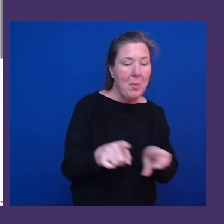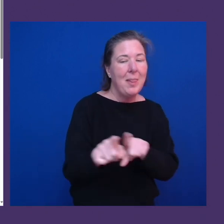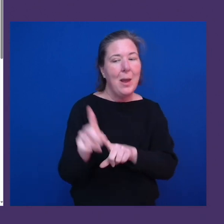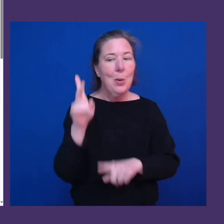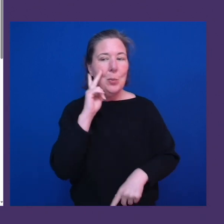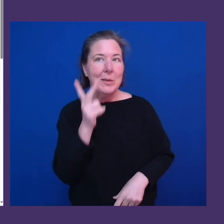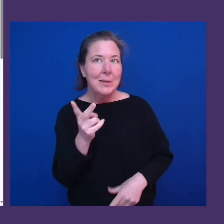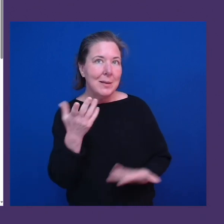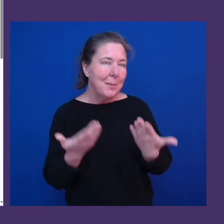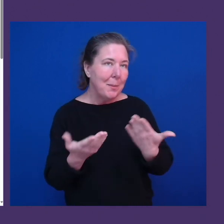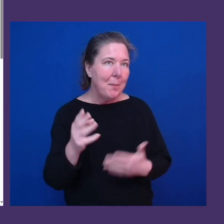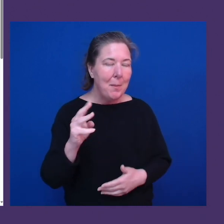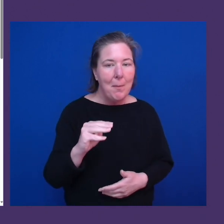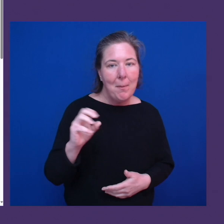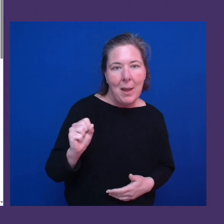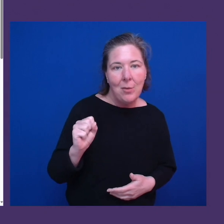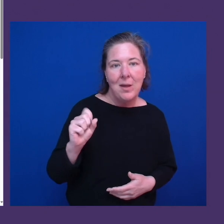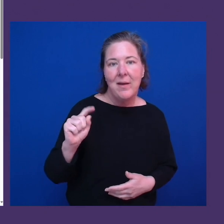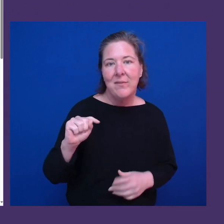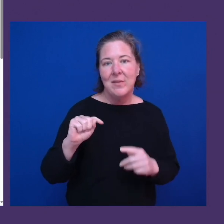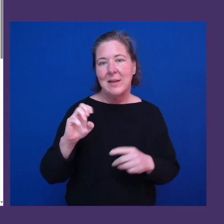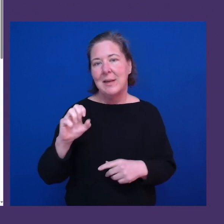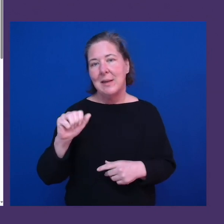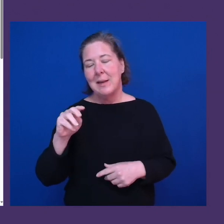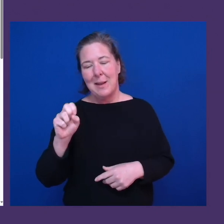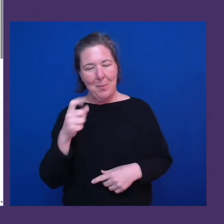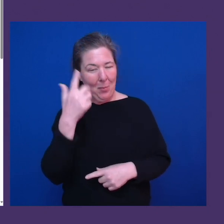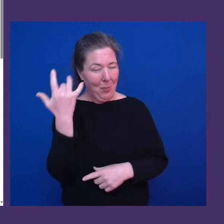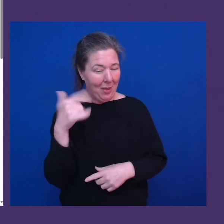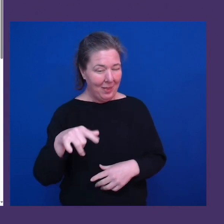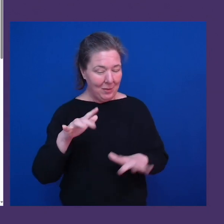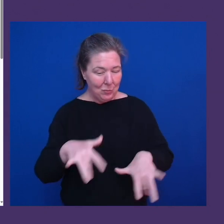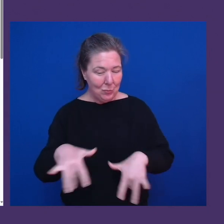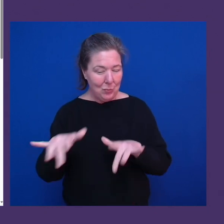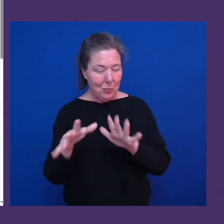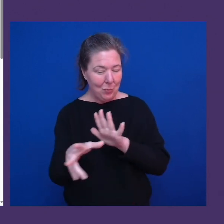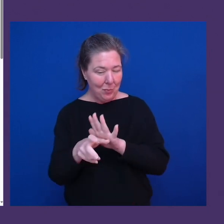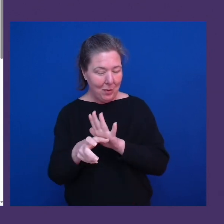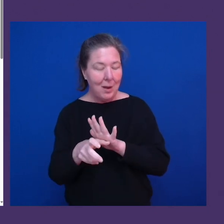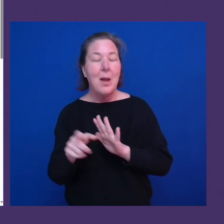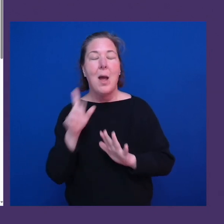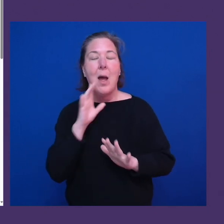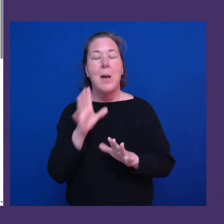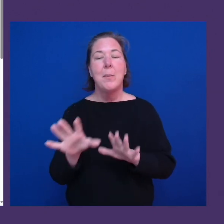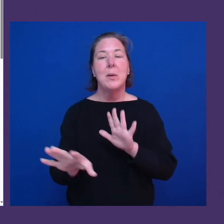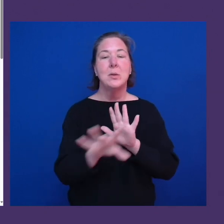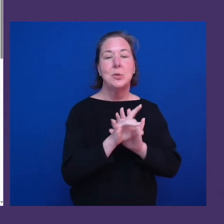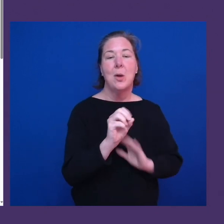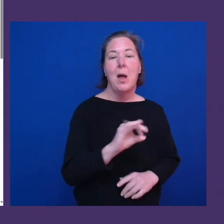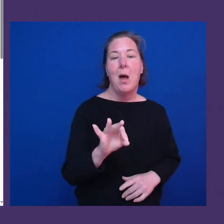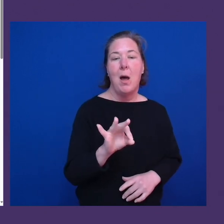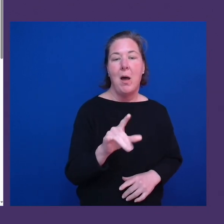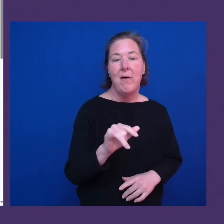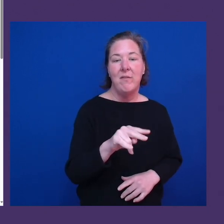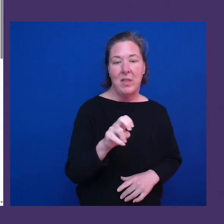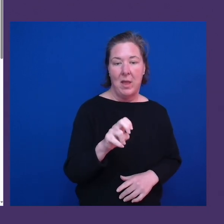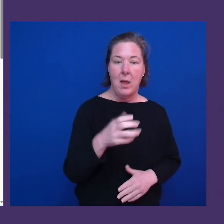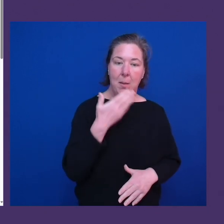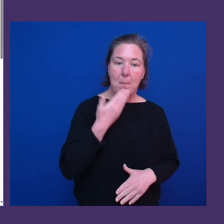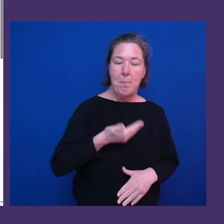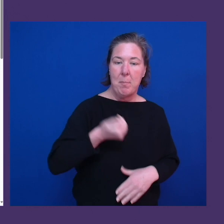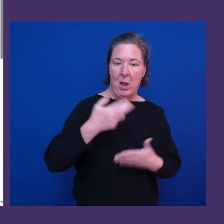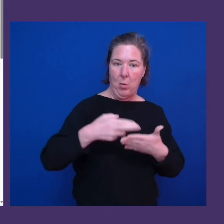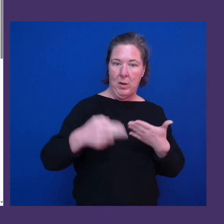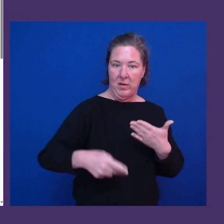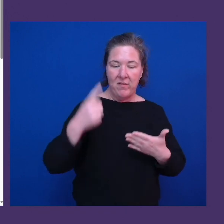in Microsoft Teams, but because this is a recorded video, I'm going to choose offline mode, which produces better results for